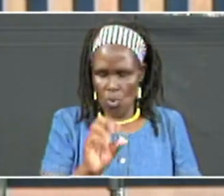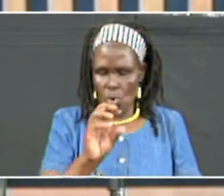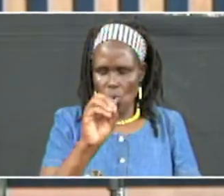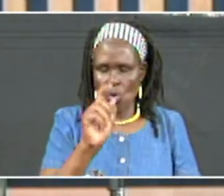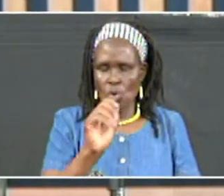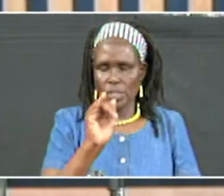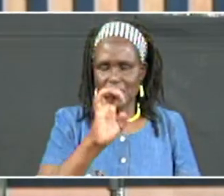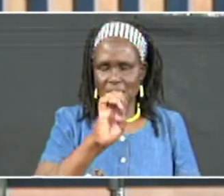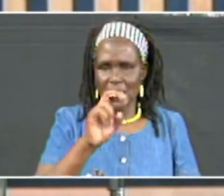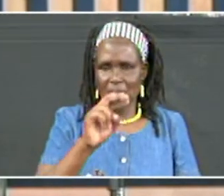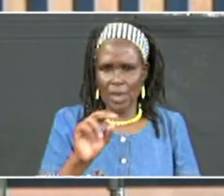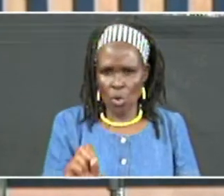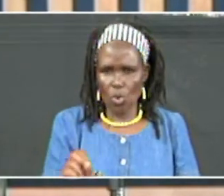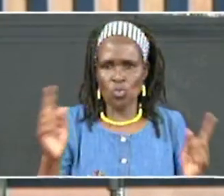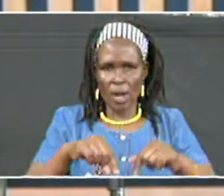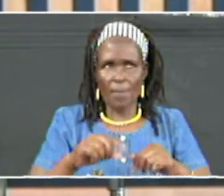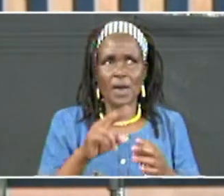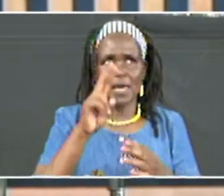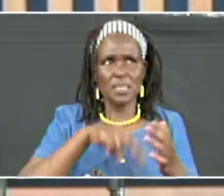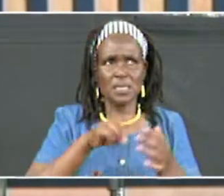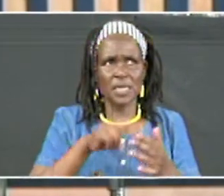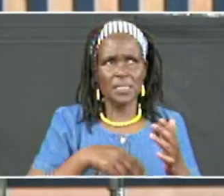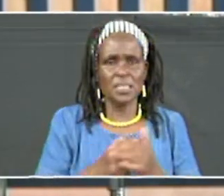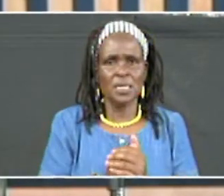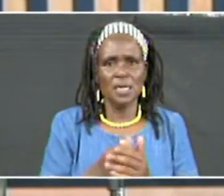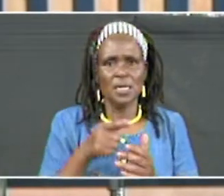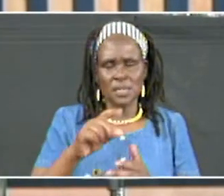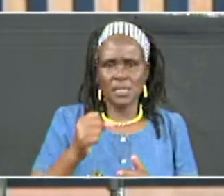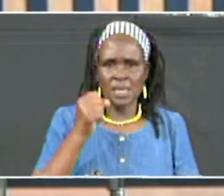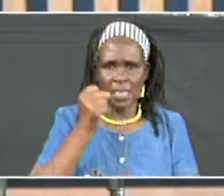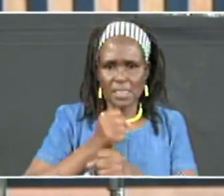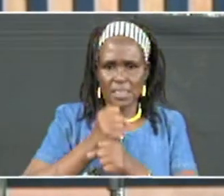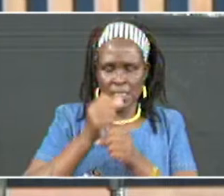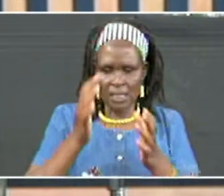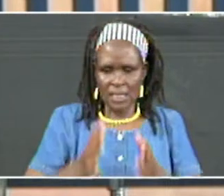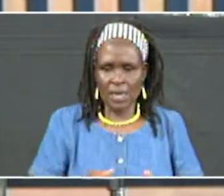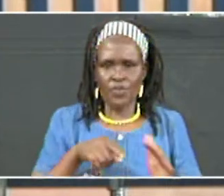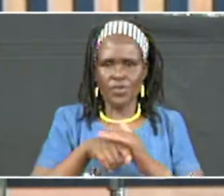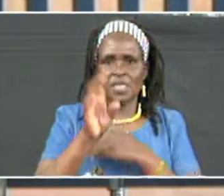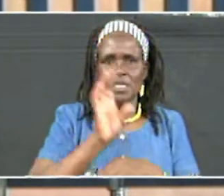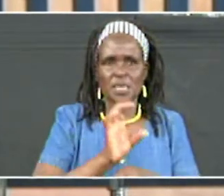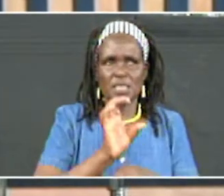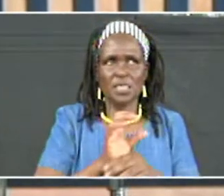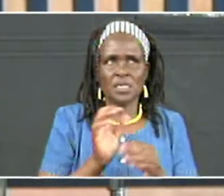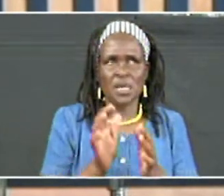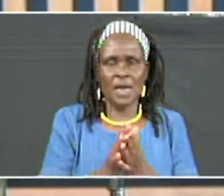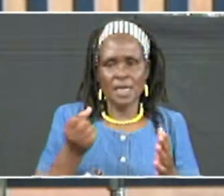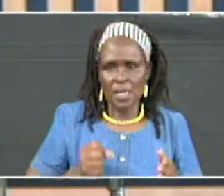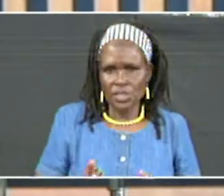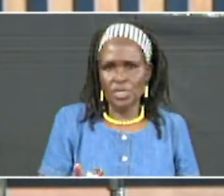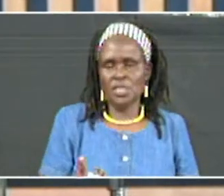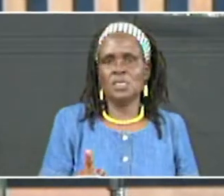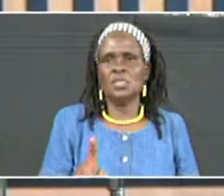Bible reading. He's a staff in the church, and she is our